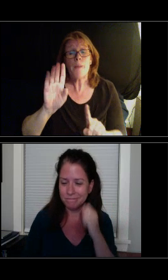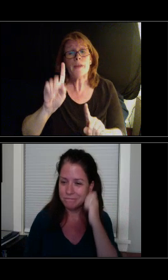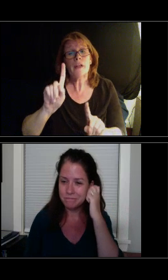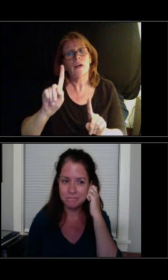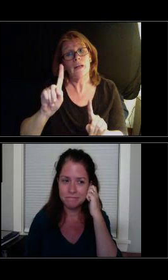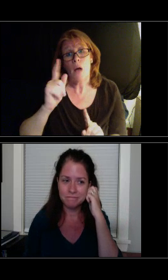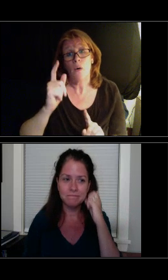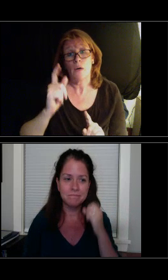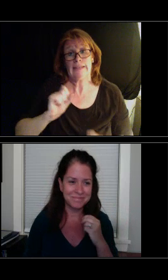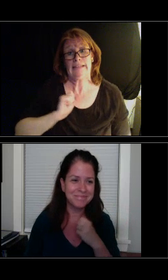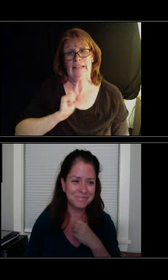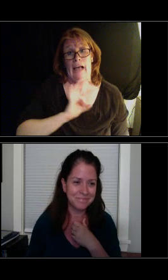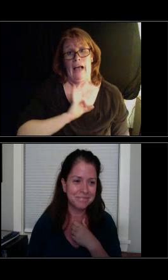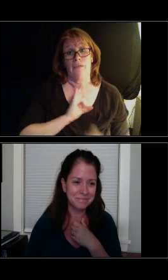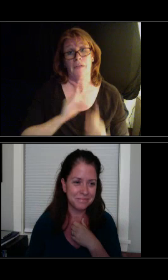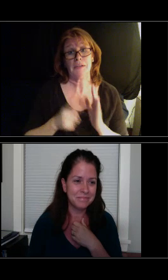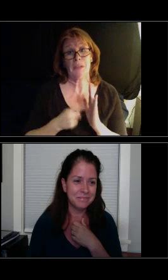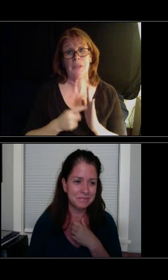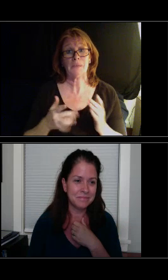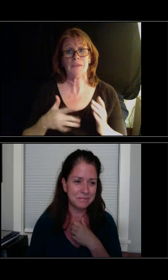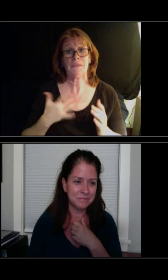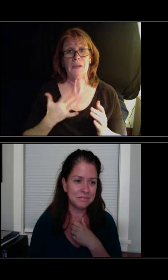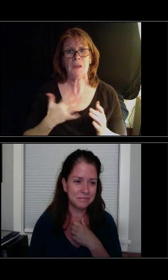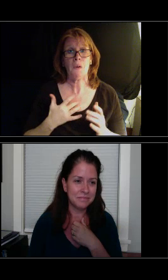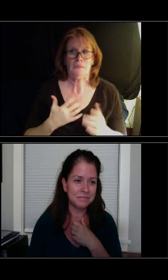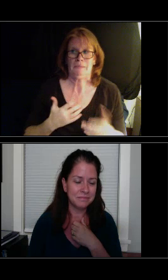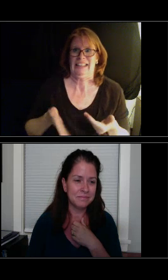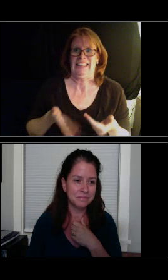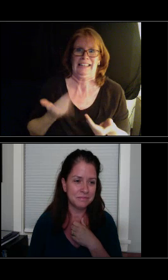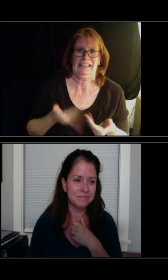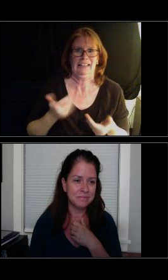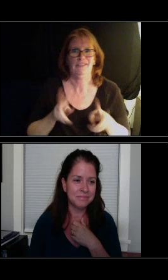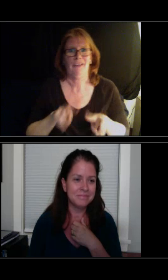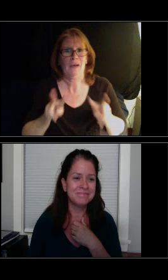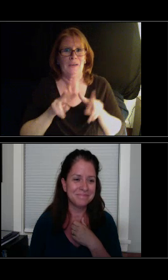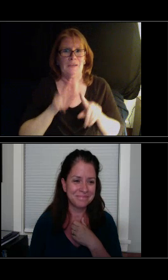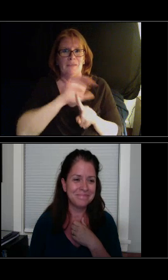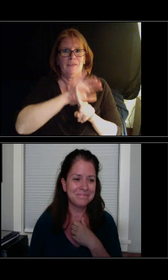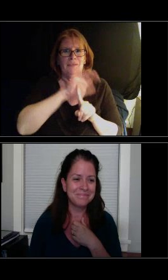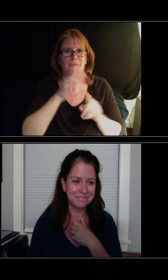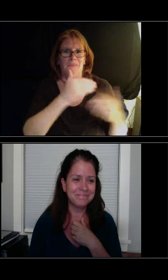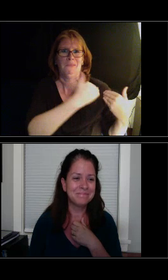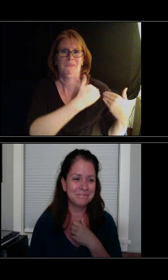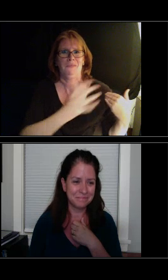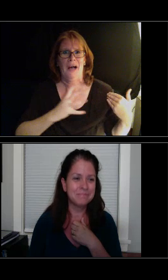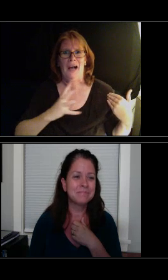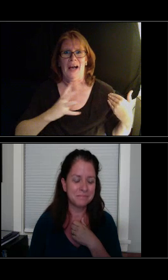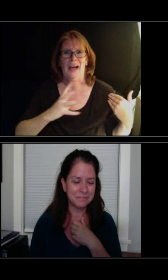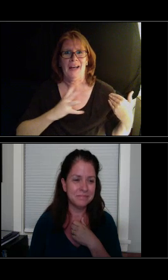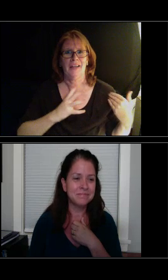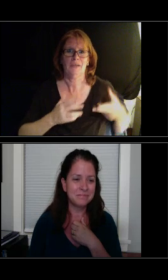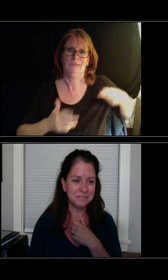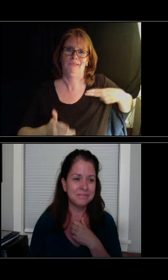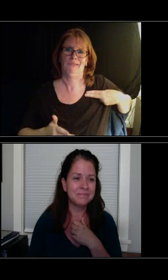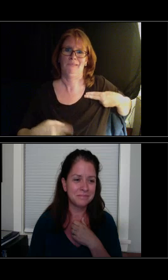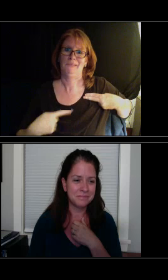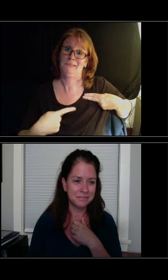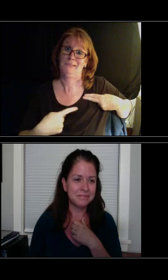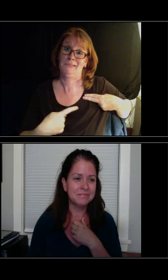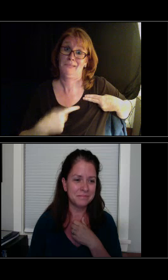same goal in mind. Absolutely, yes, but then again, staff sometimes feels they may have a